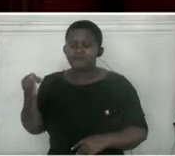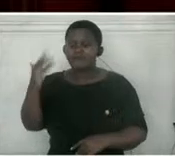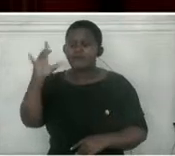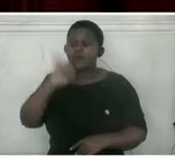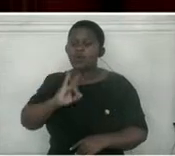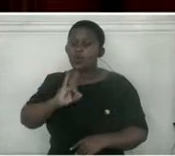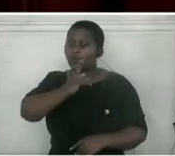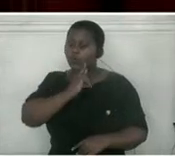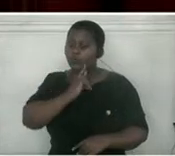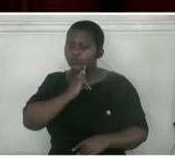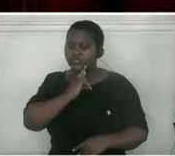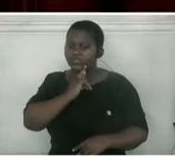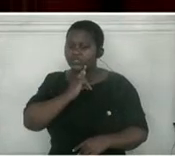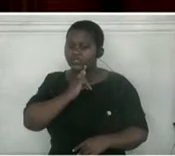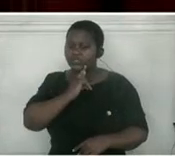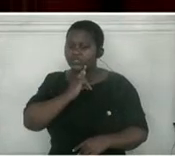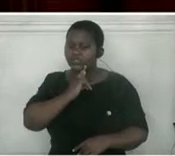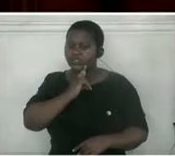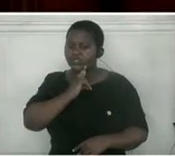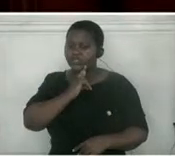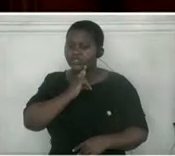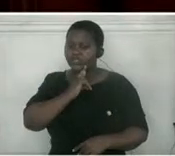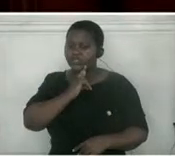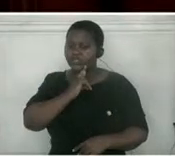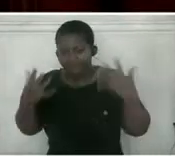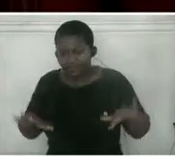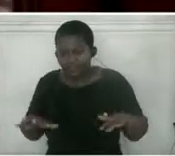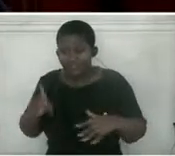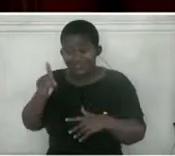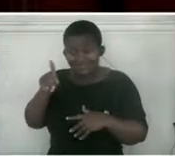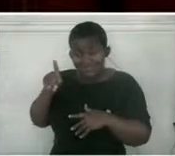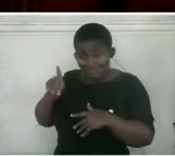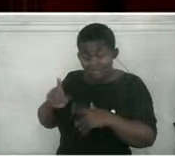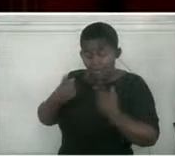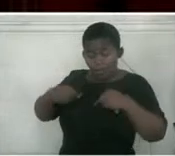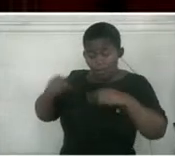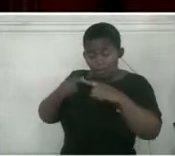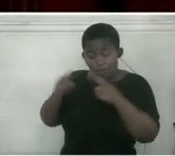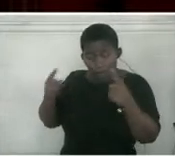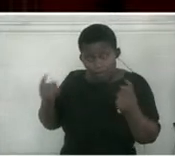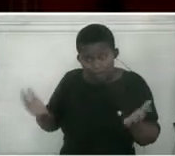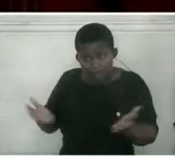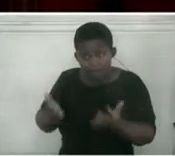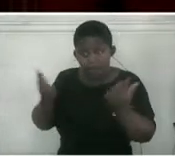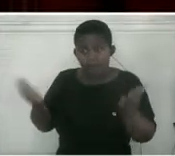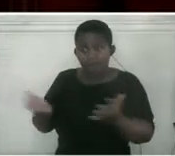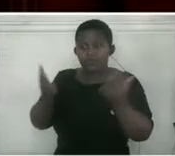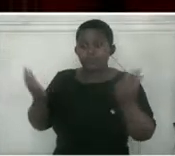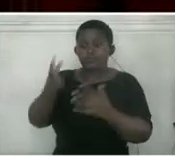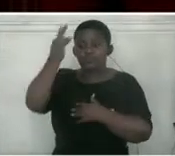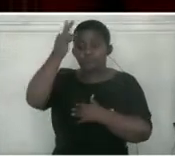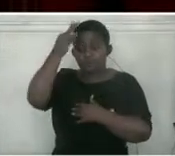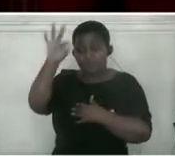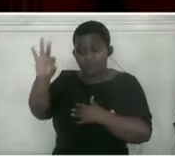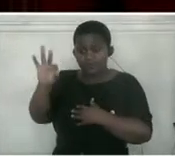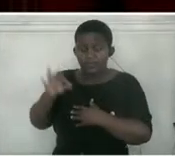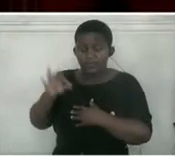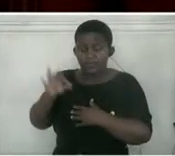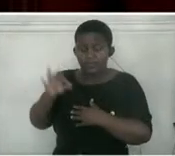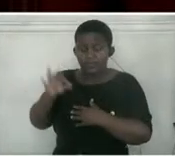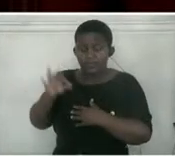sikulamahotela amanye engiwabalile la. Yileyo nto esiyigqugquzelayo njengohulumeni.